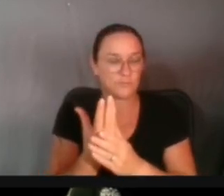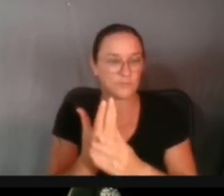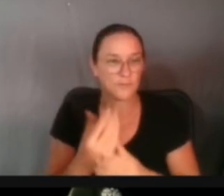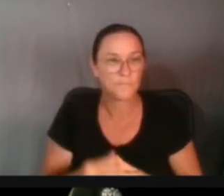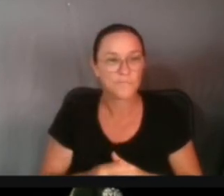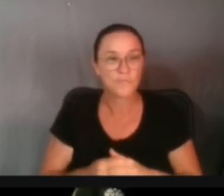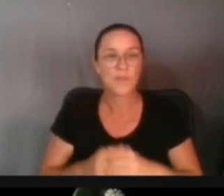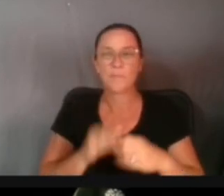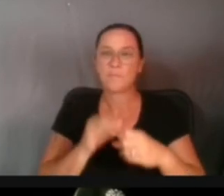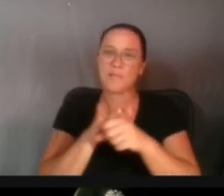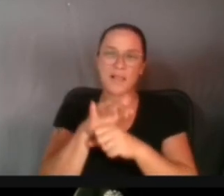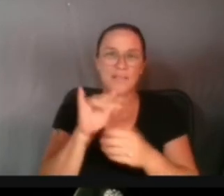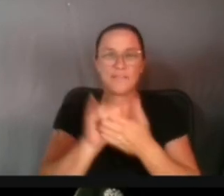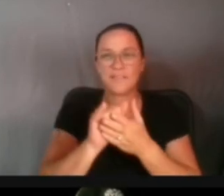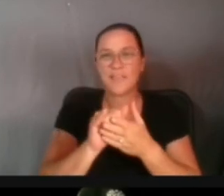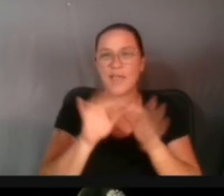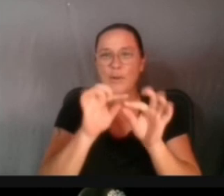of that